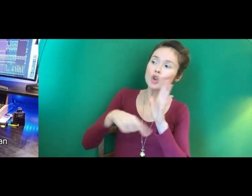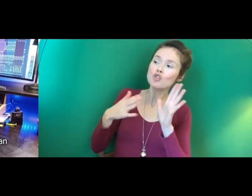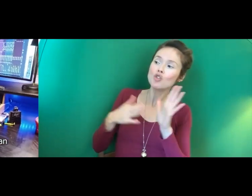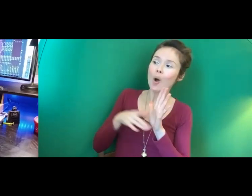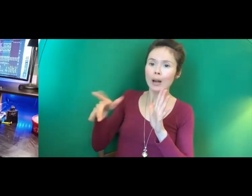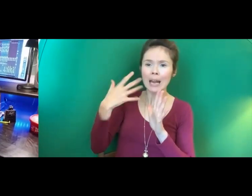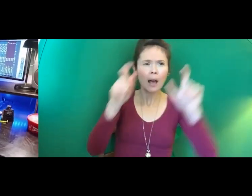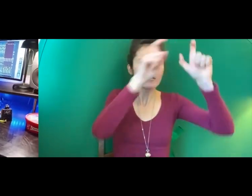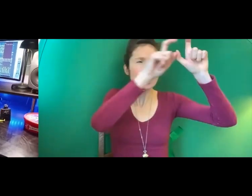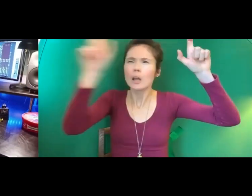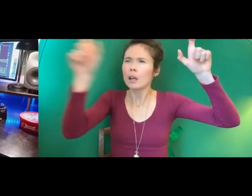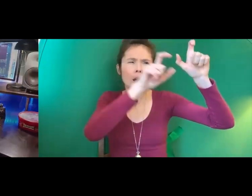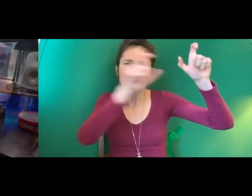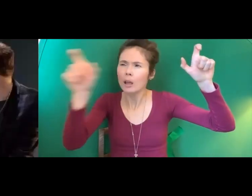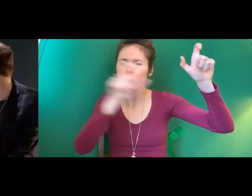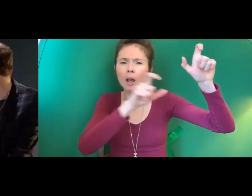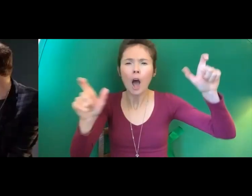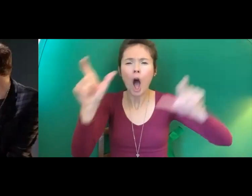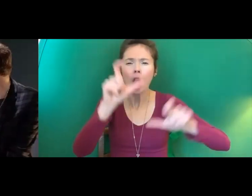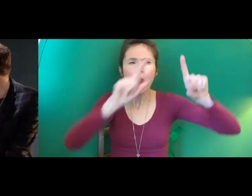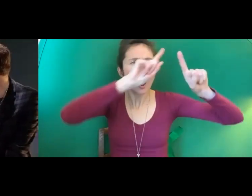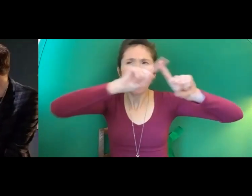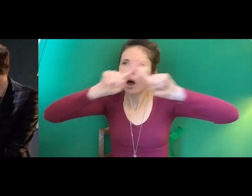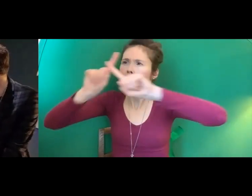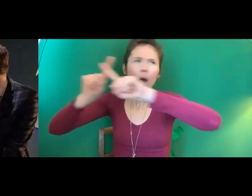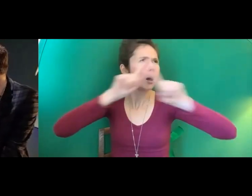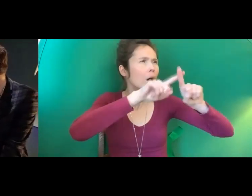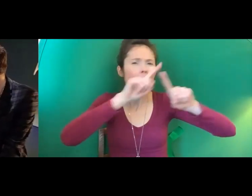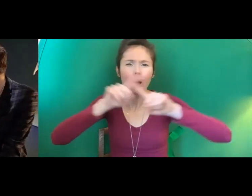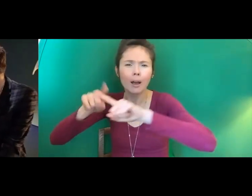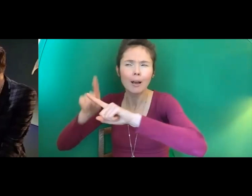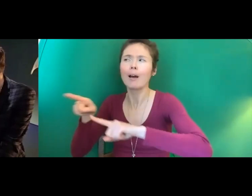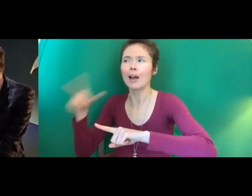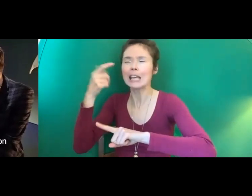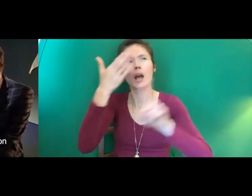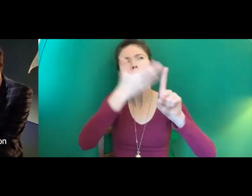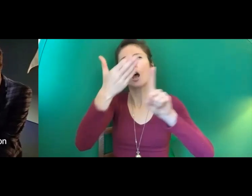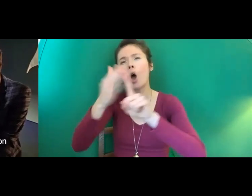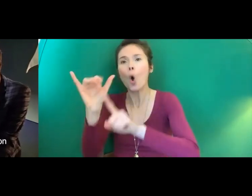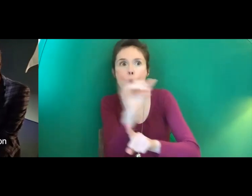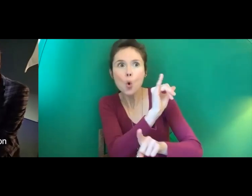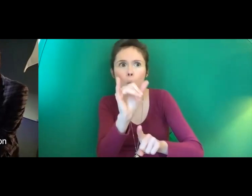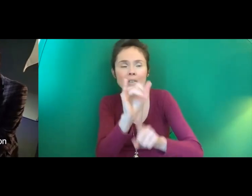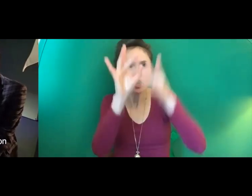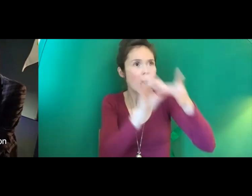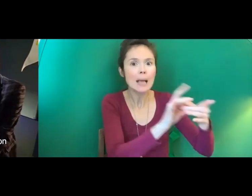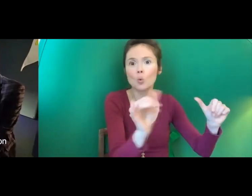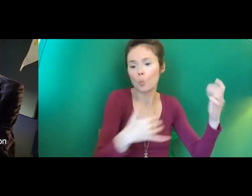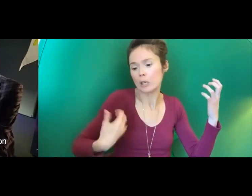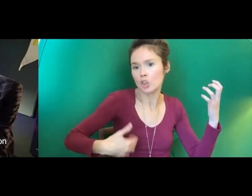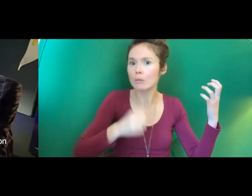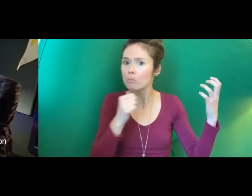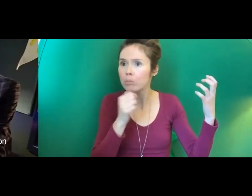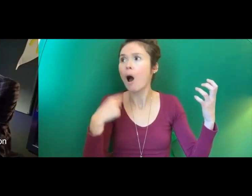his tracks in Pro Tools so he can easily keep an overview of them. This is one of the things I've taken on